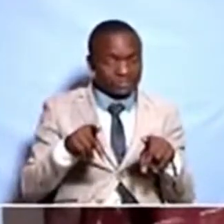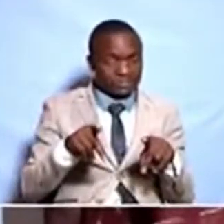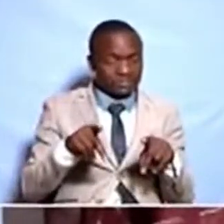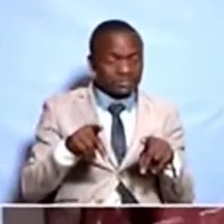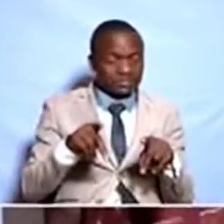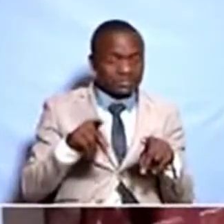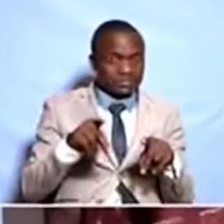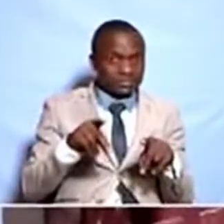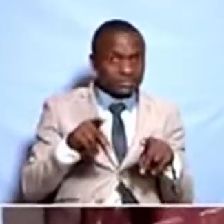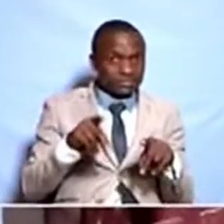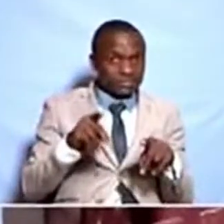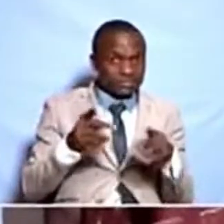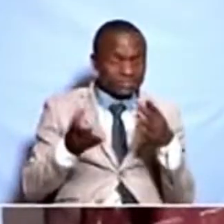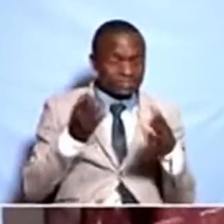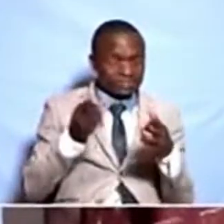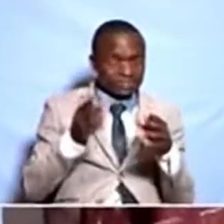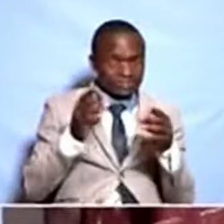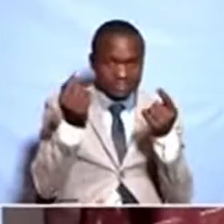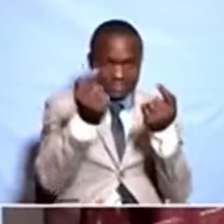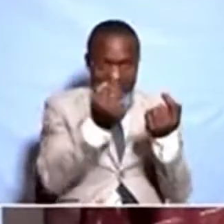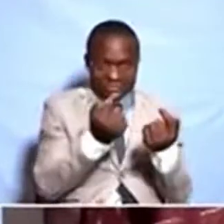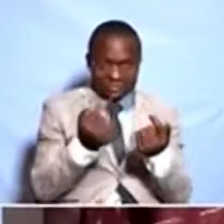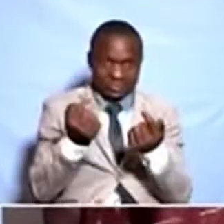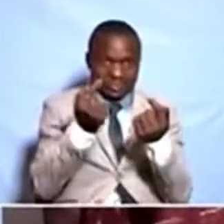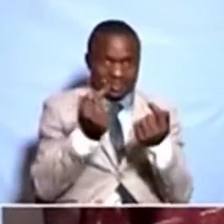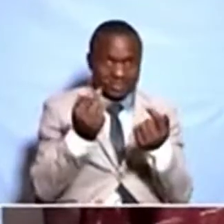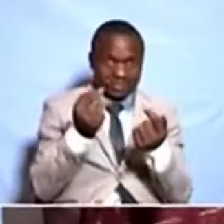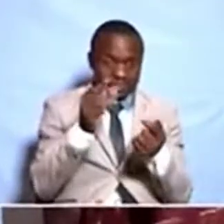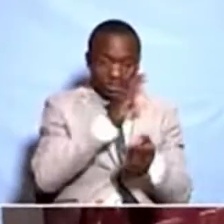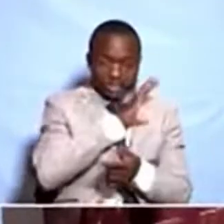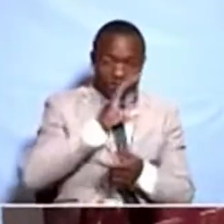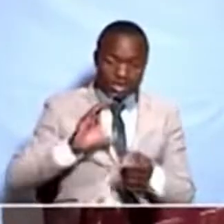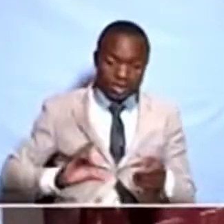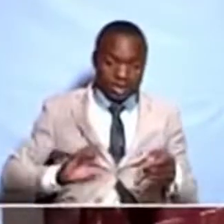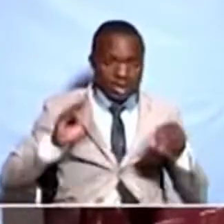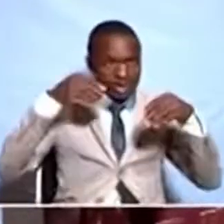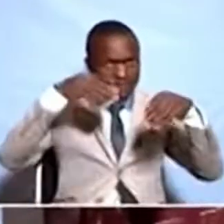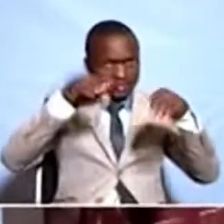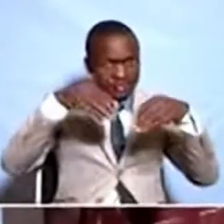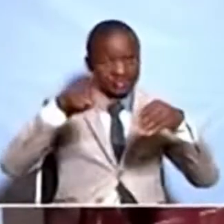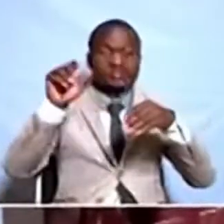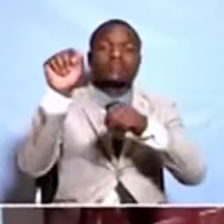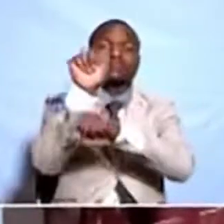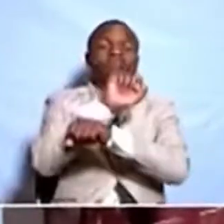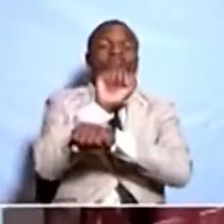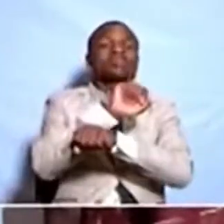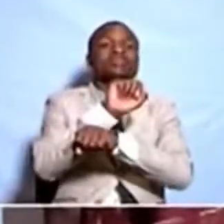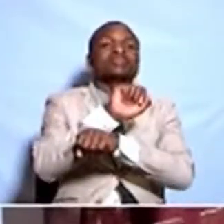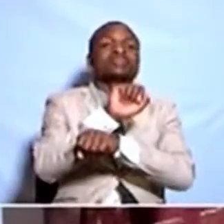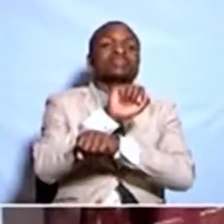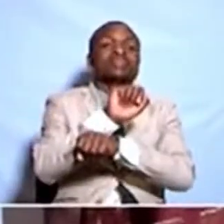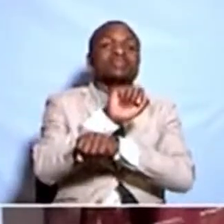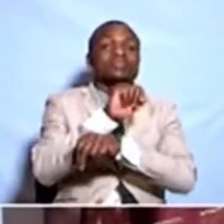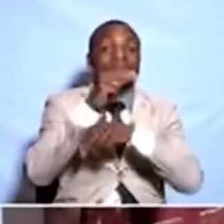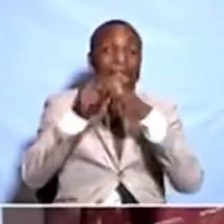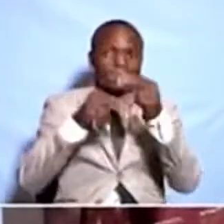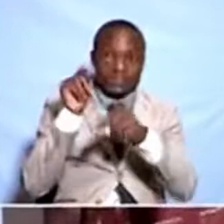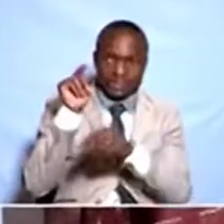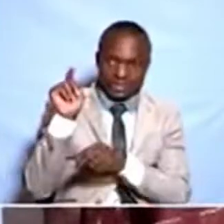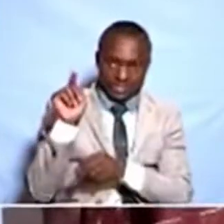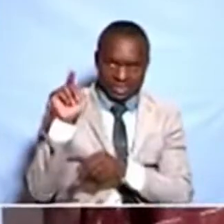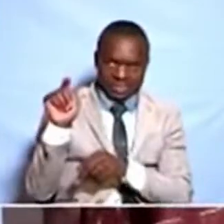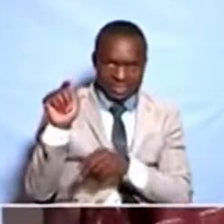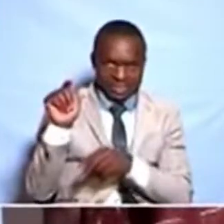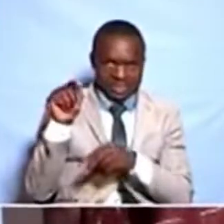be a company. So in a situation where it is a company selling a motor vehicle, then that company must